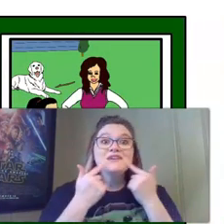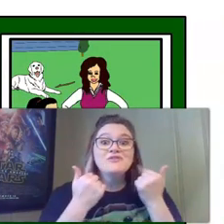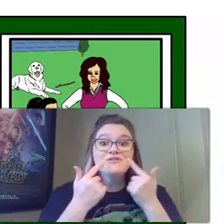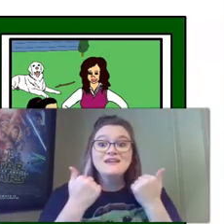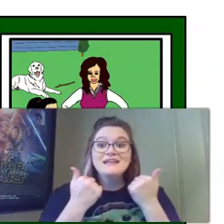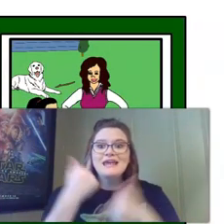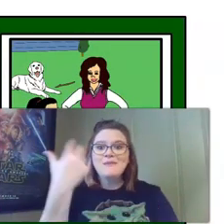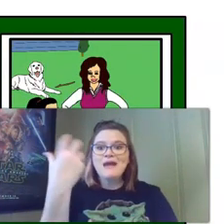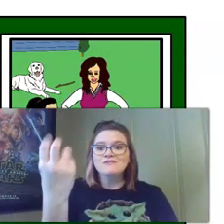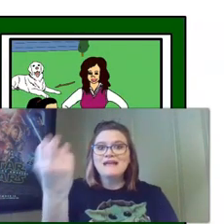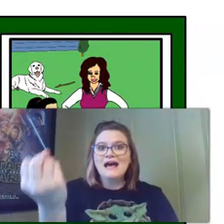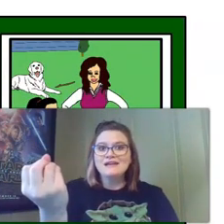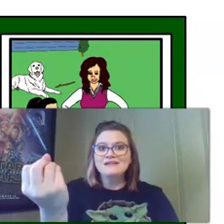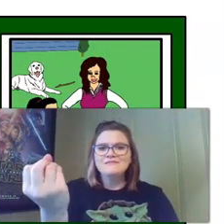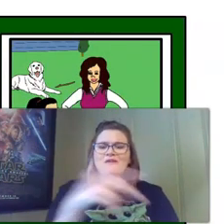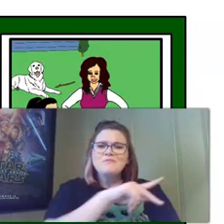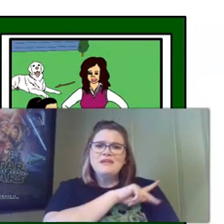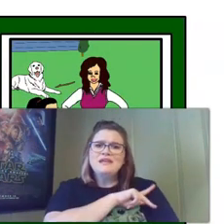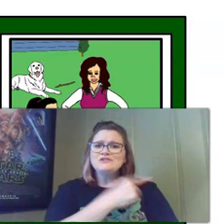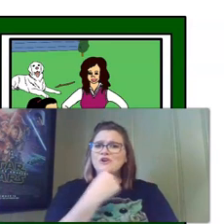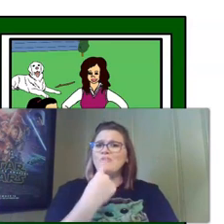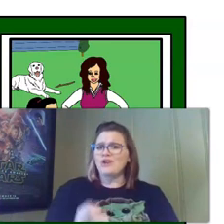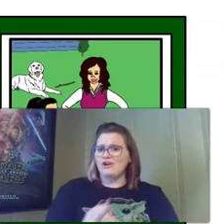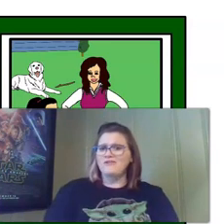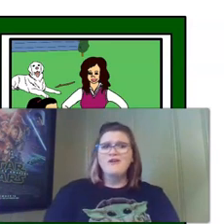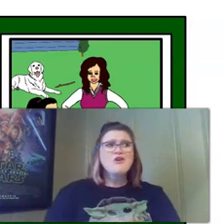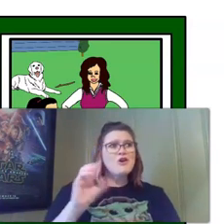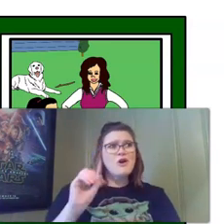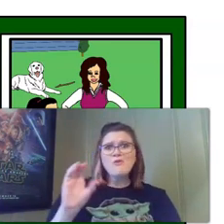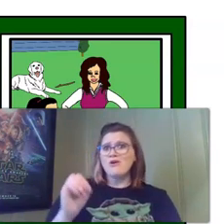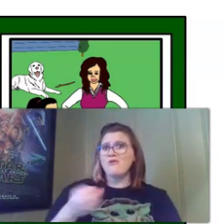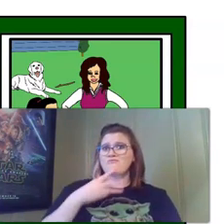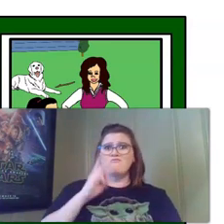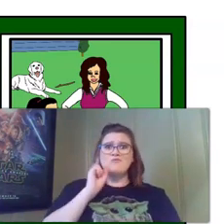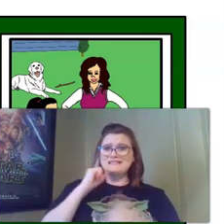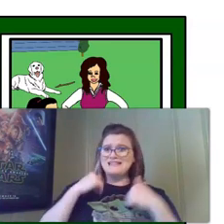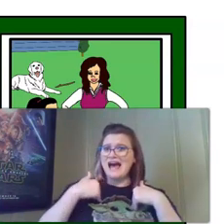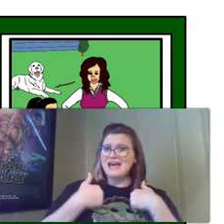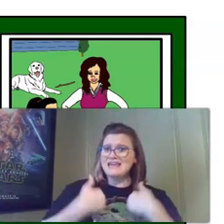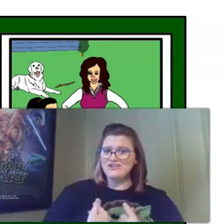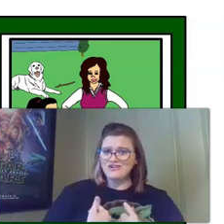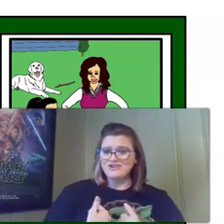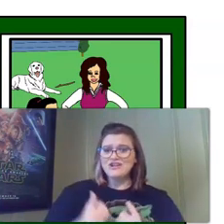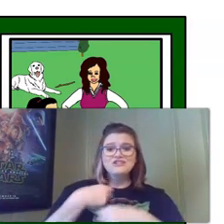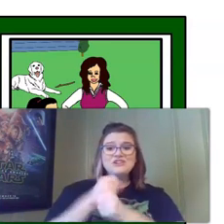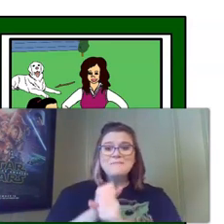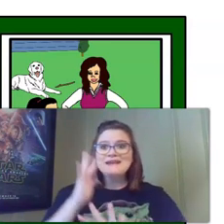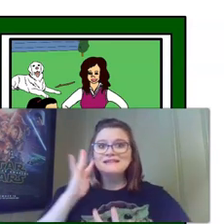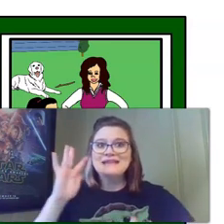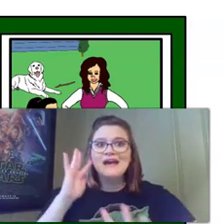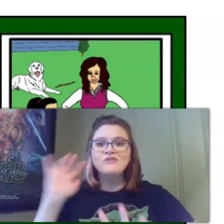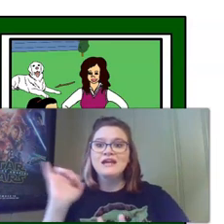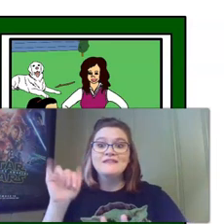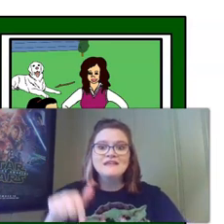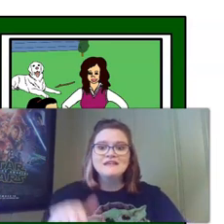Miss Giggle came outside. Pete told her Coco was tired. She made